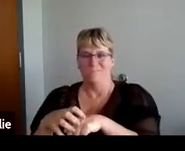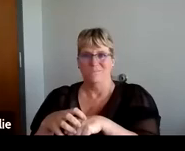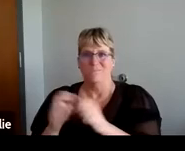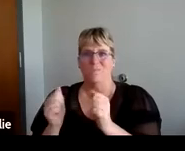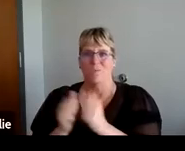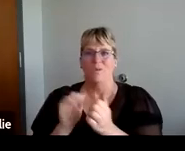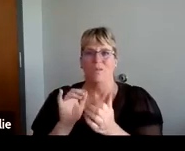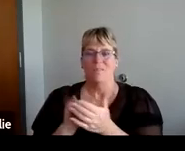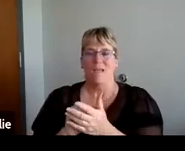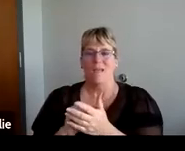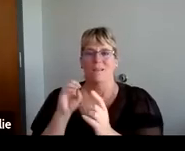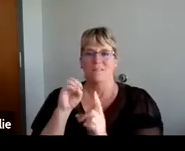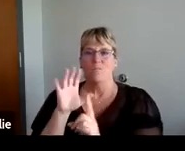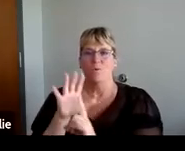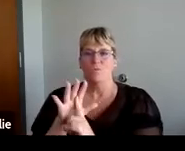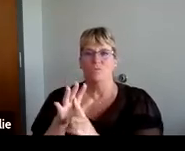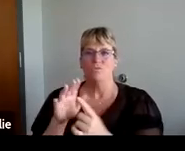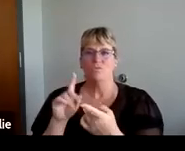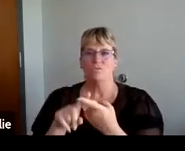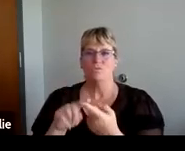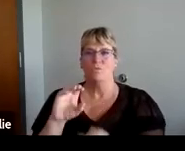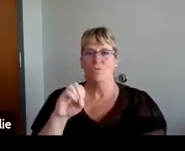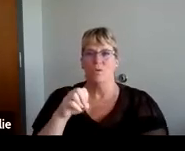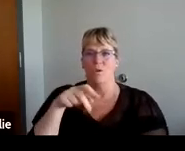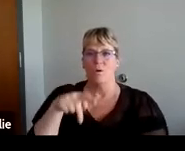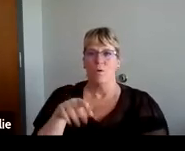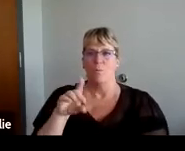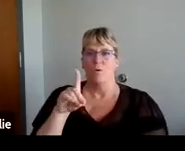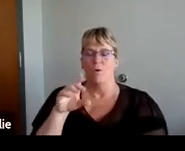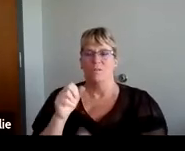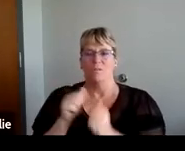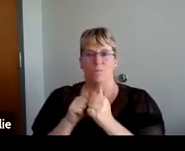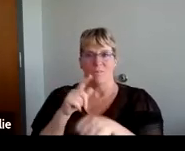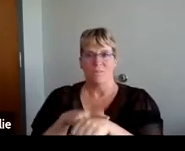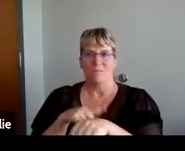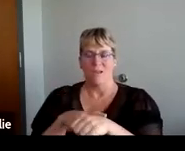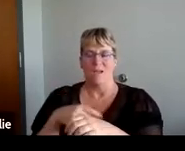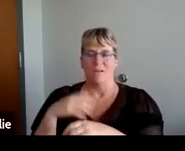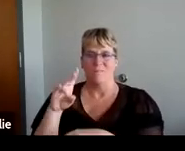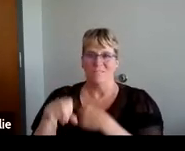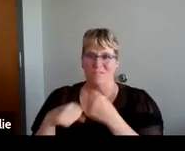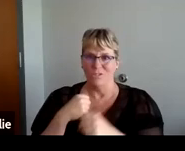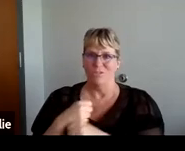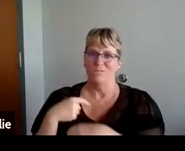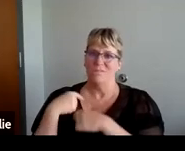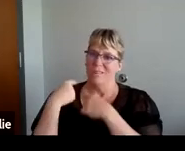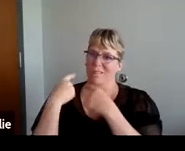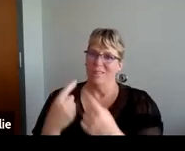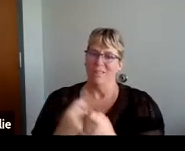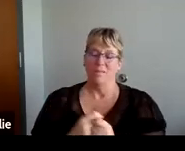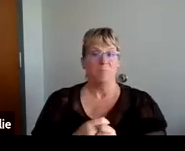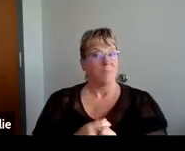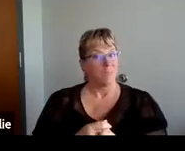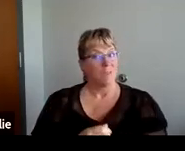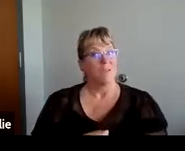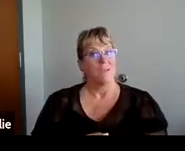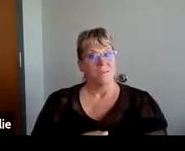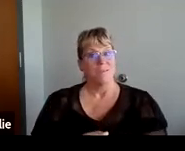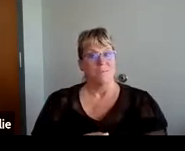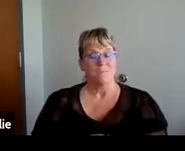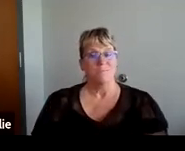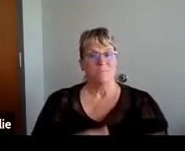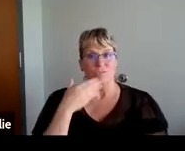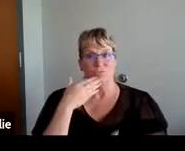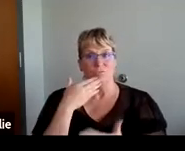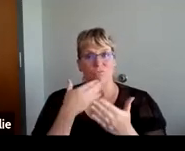the exposure to the opioids over that period of time. So again, pretty powerful slide that